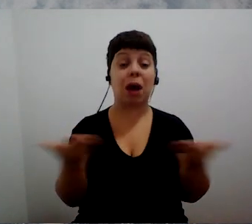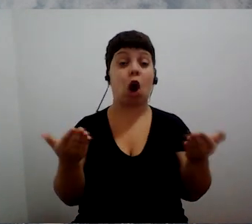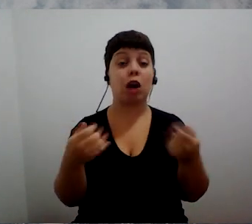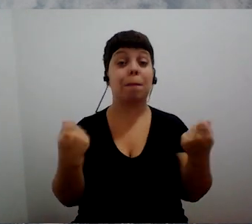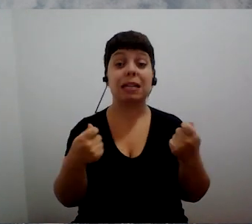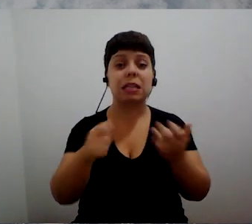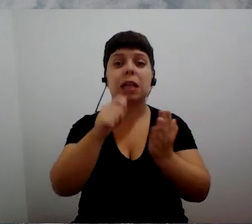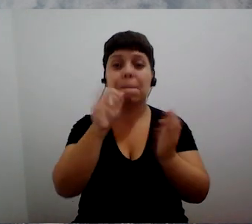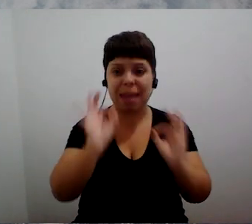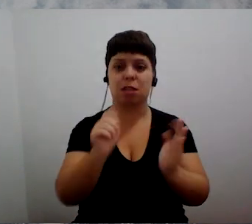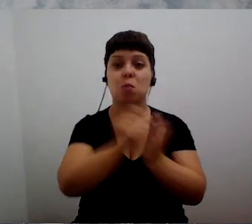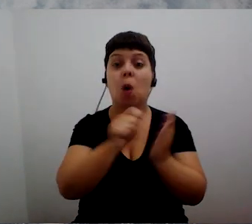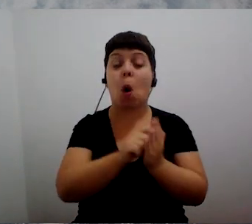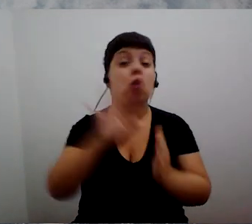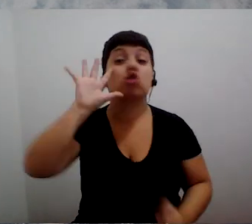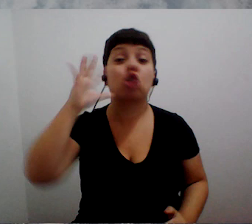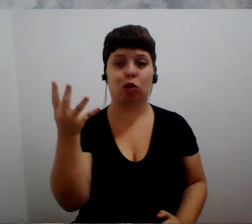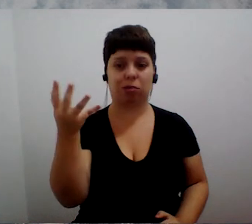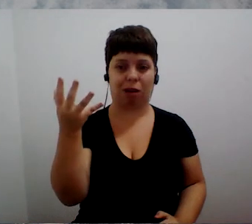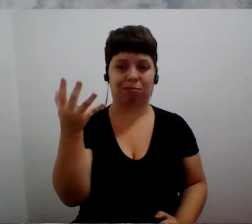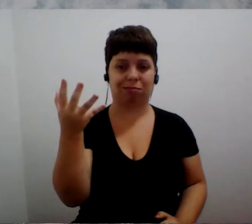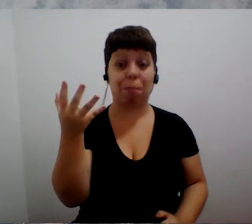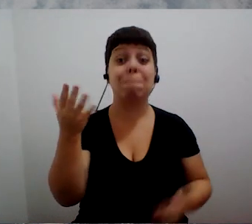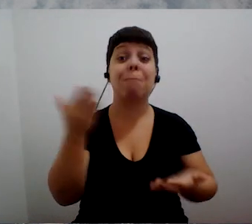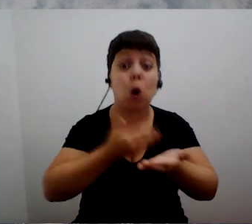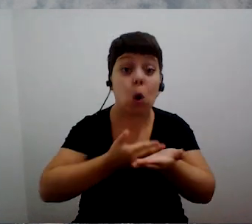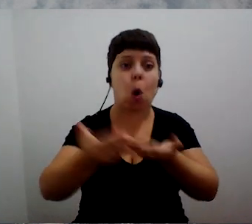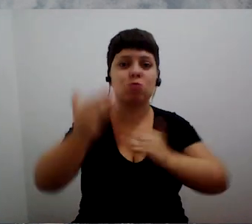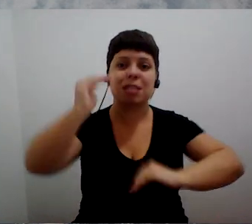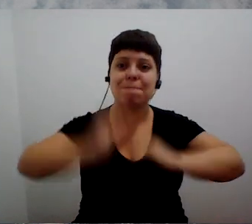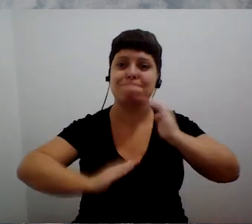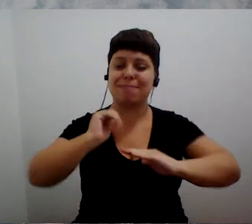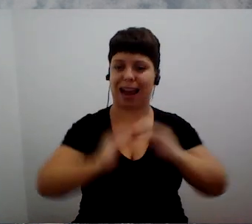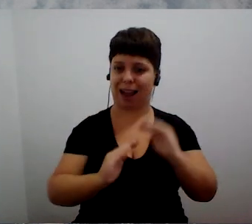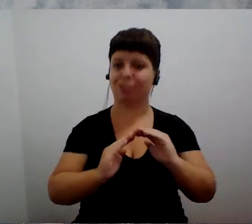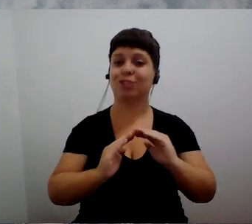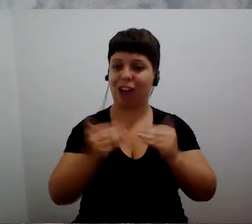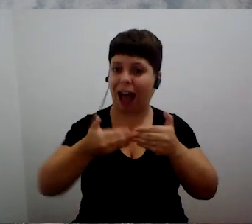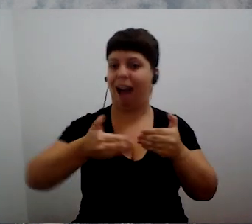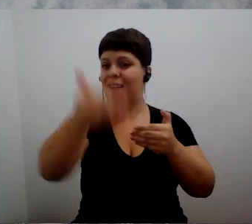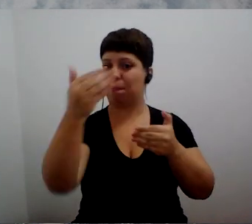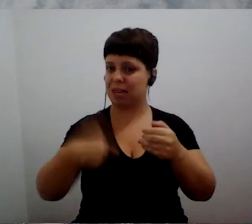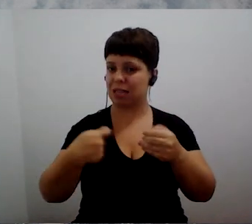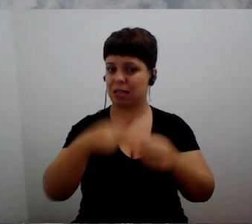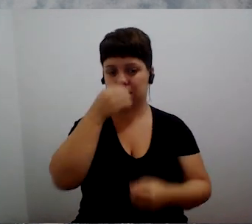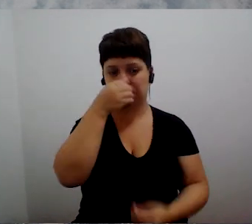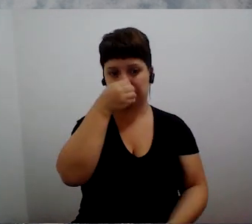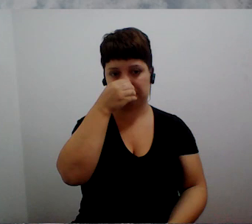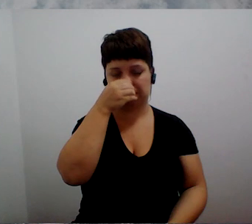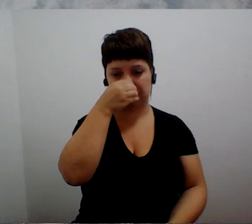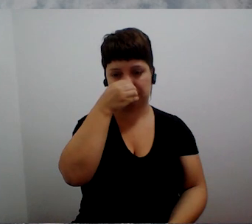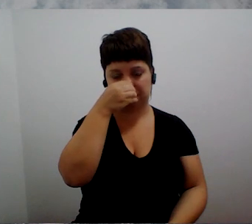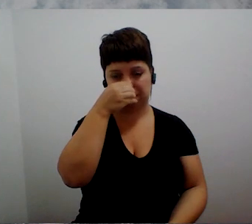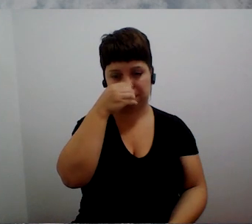the national and international scientists. And now we have to start drafting pragmatic solutions so we can put that in